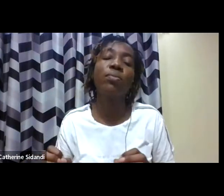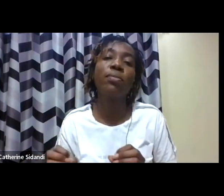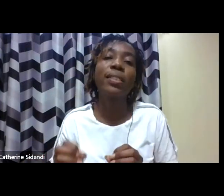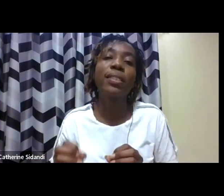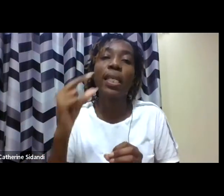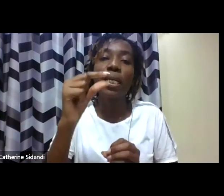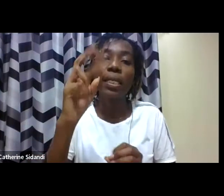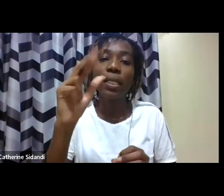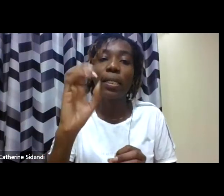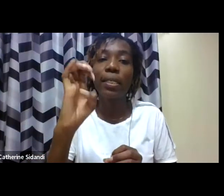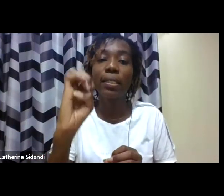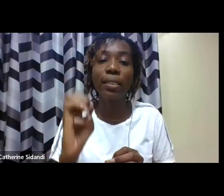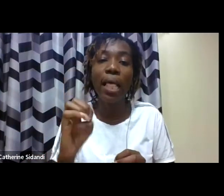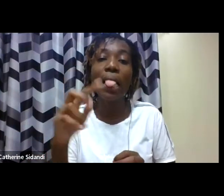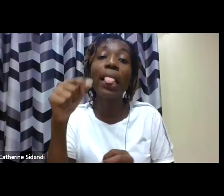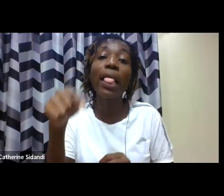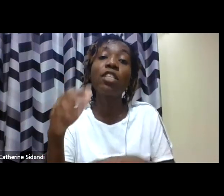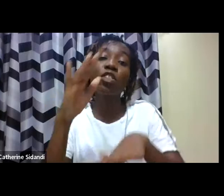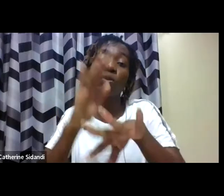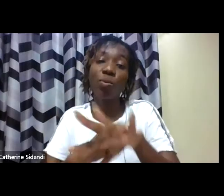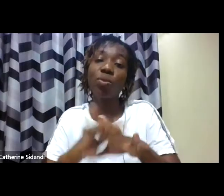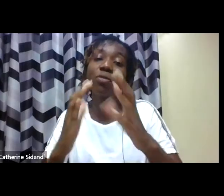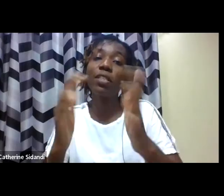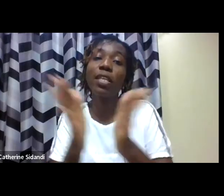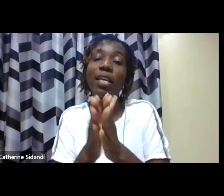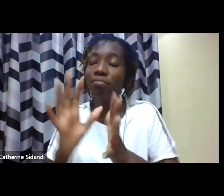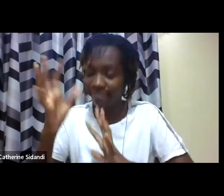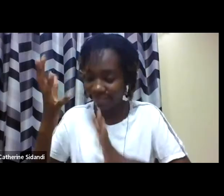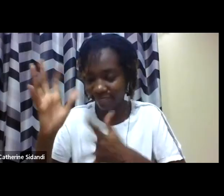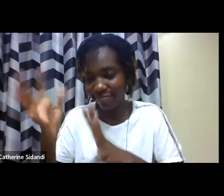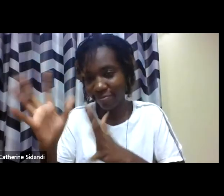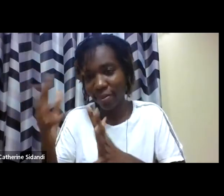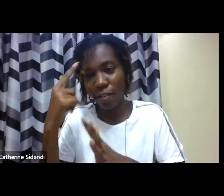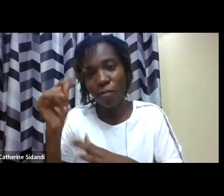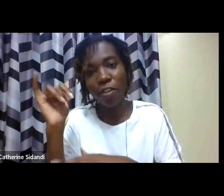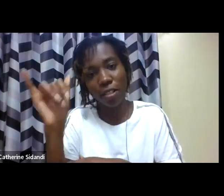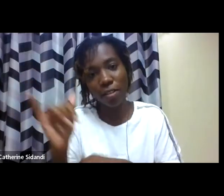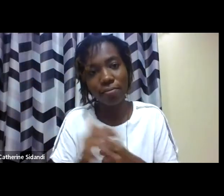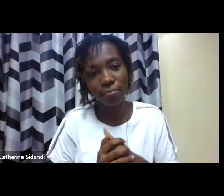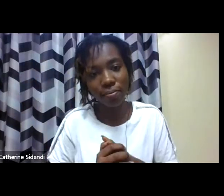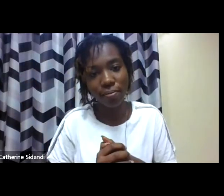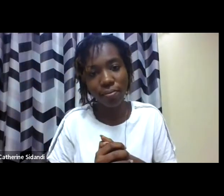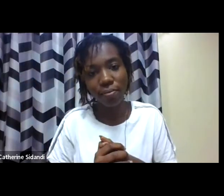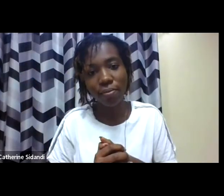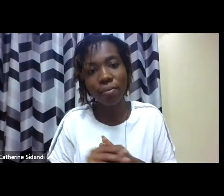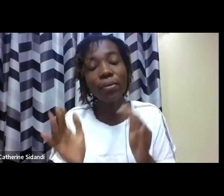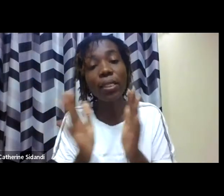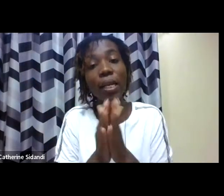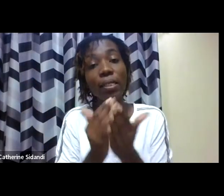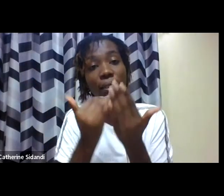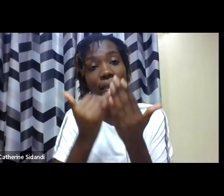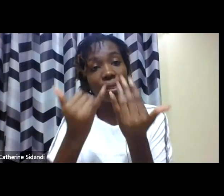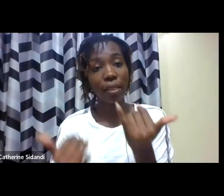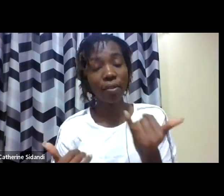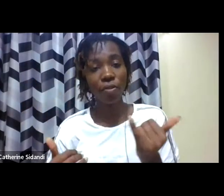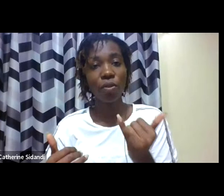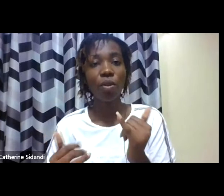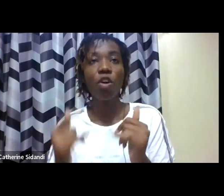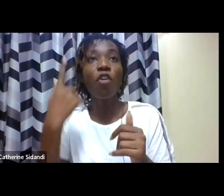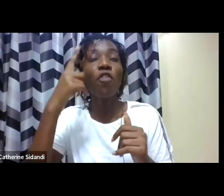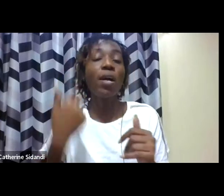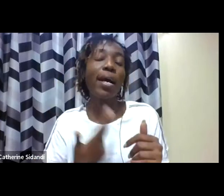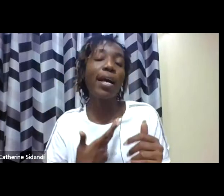Grace, this is a good space, and I congratulate you for it. Now, for us to be able to do